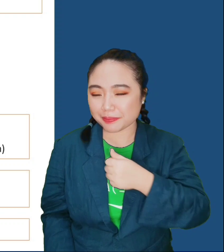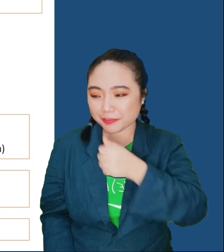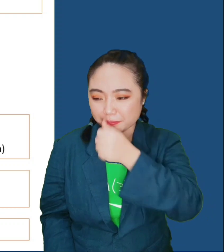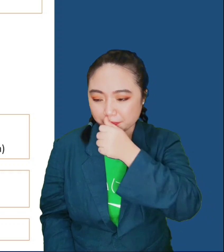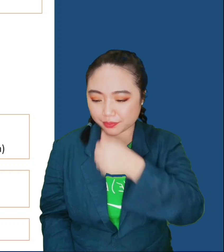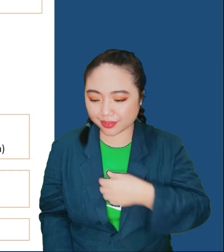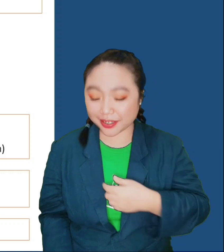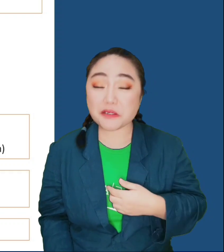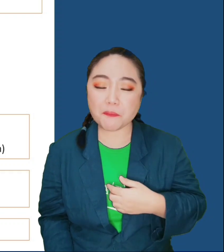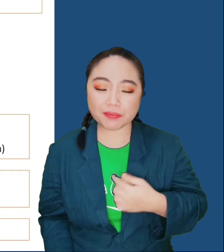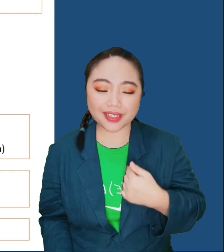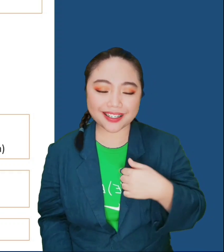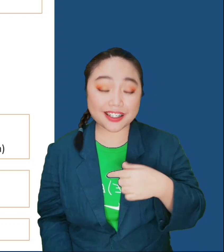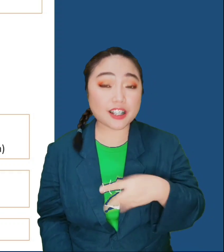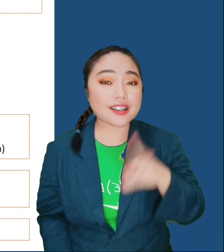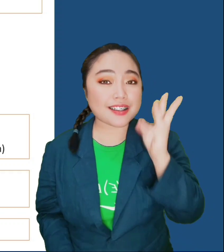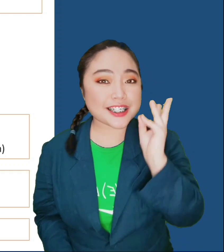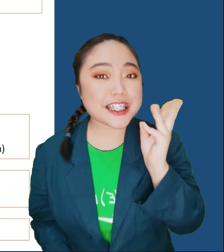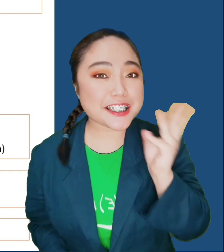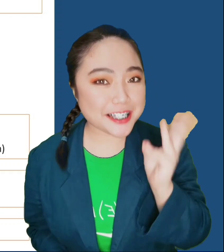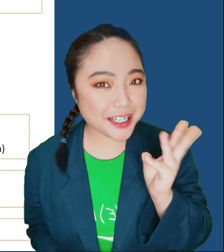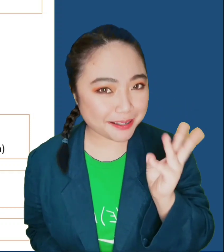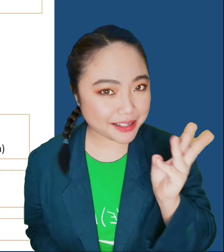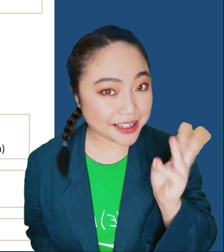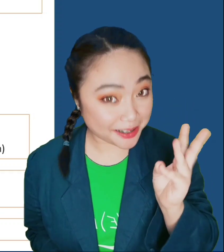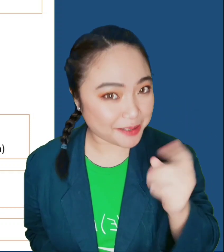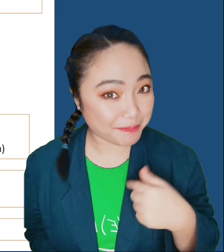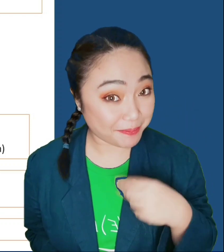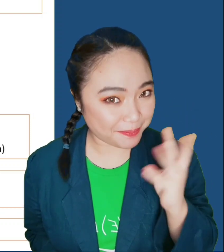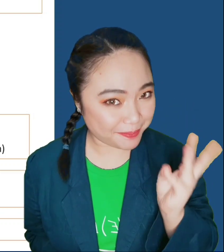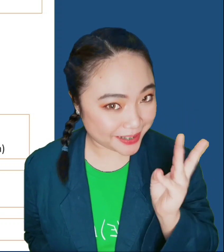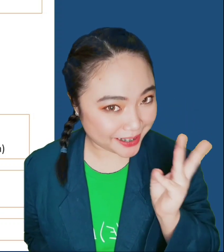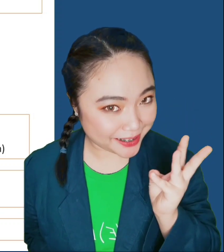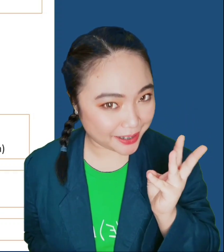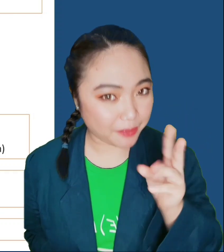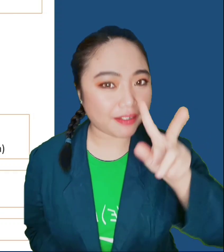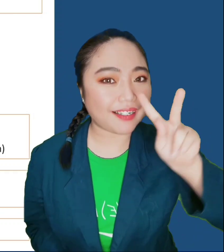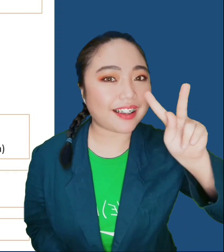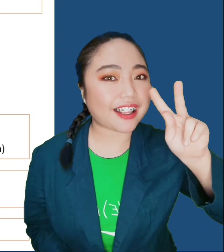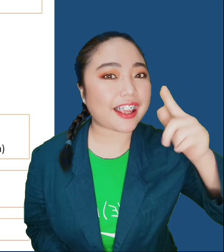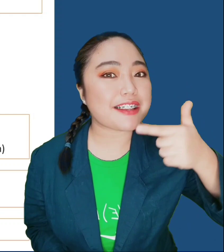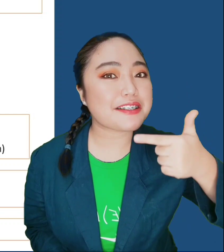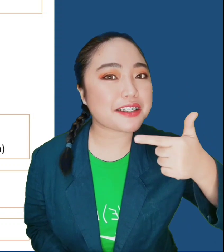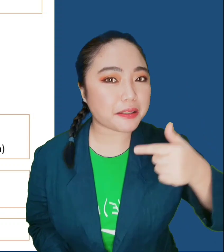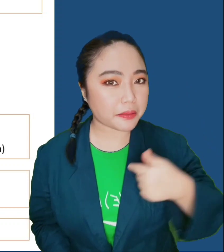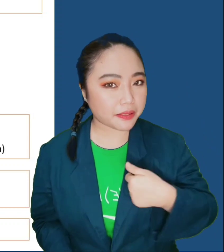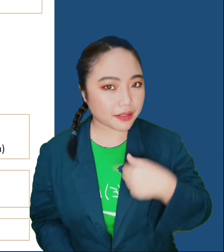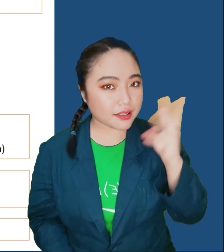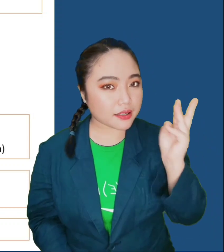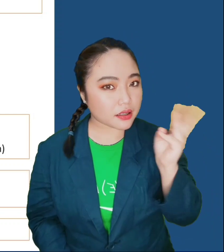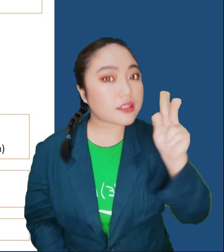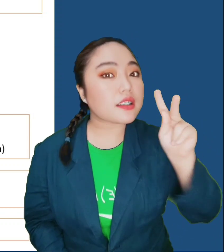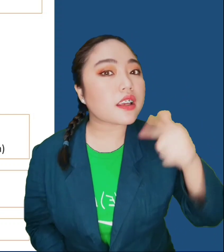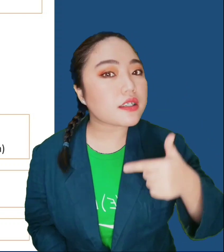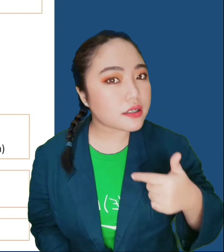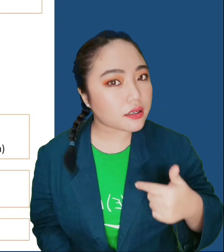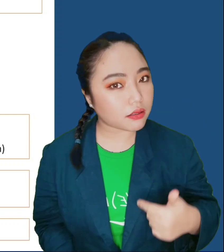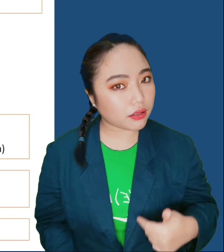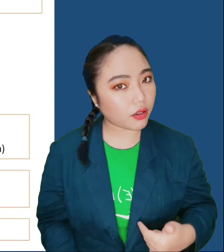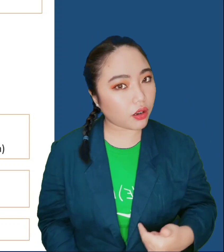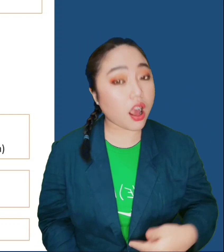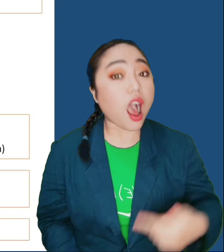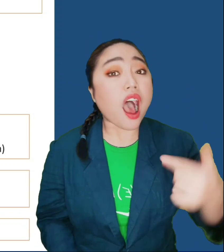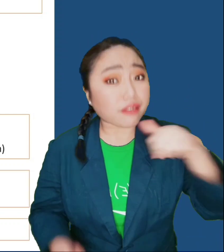okay, my mass is, okay, say it's 60 kilograms. Okay, 60